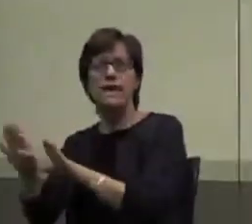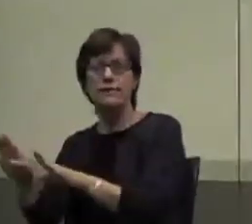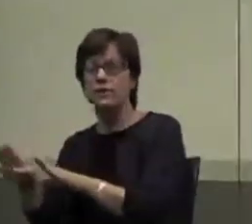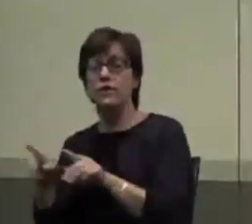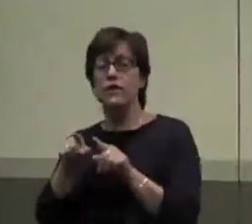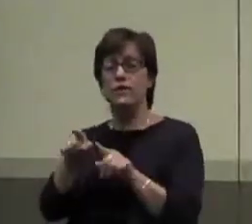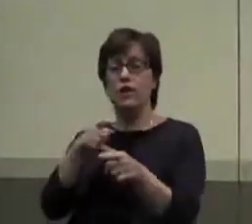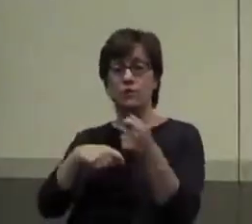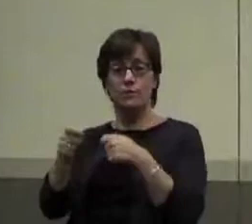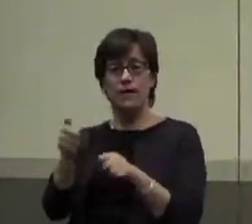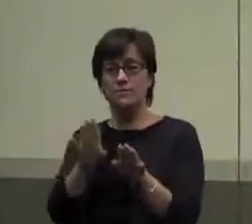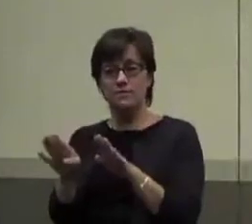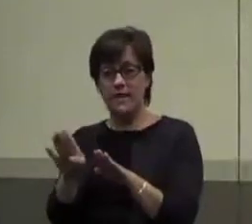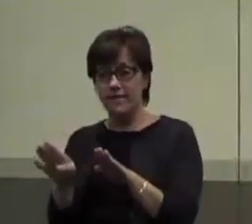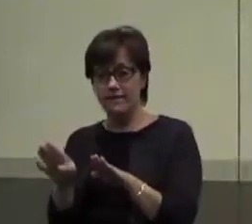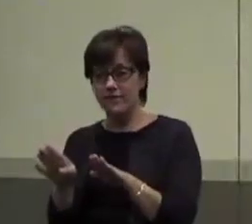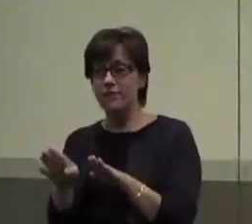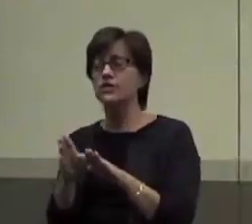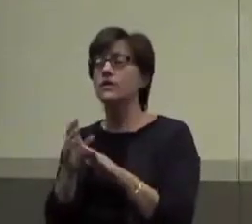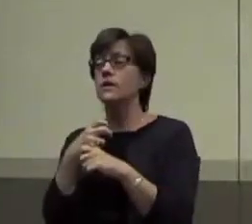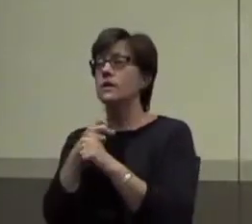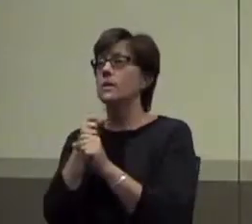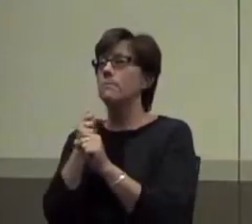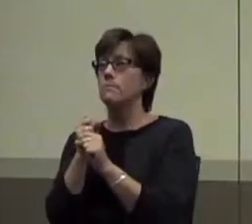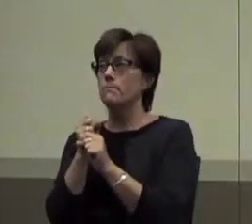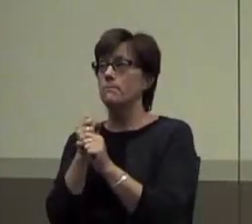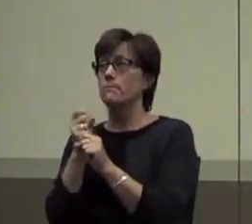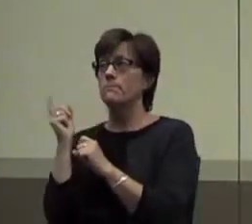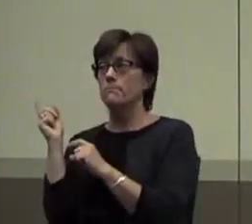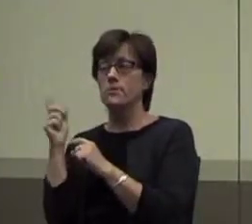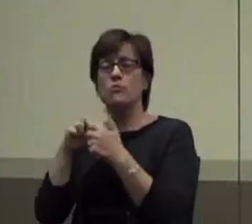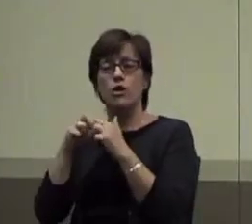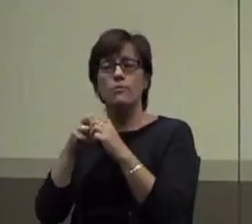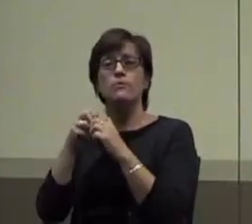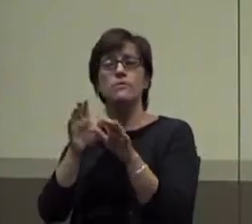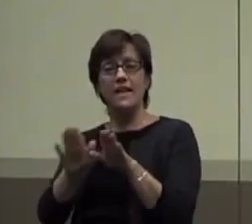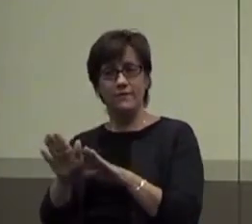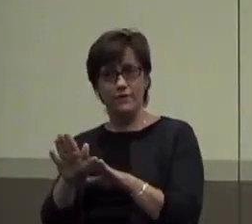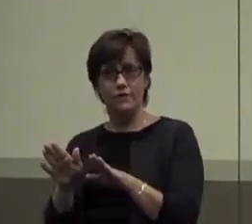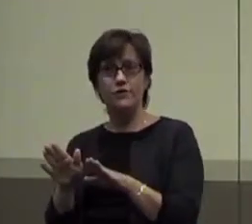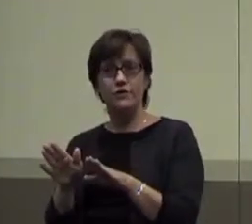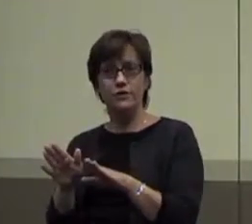then, makes this problem behavior